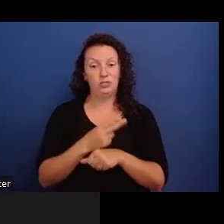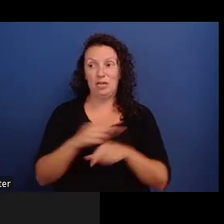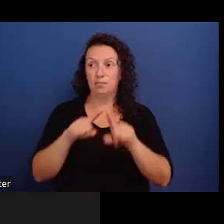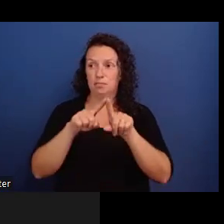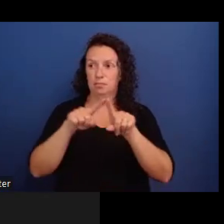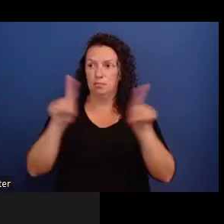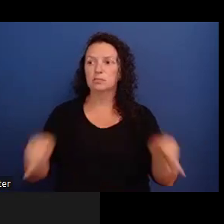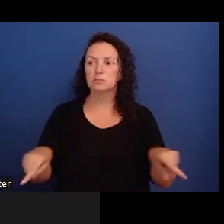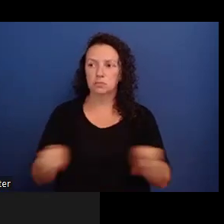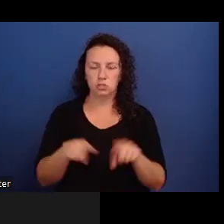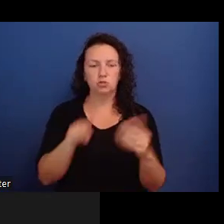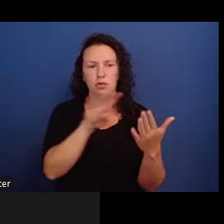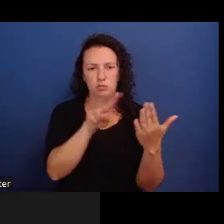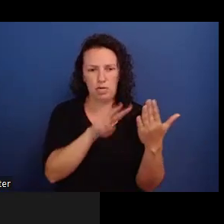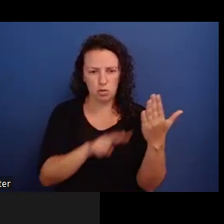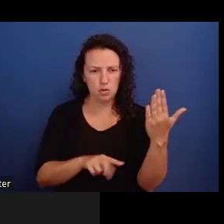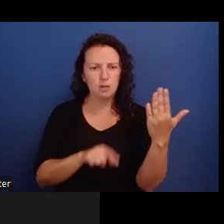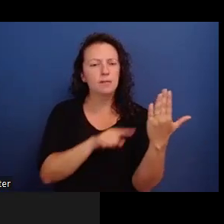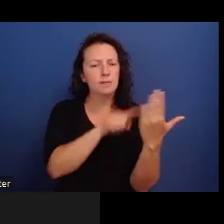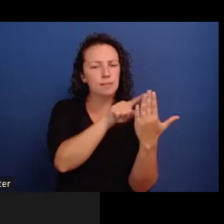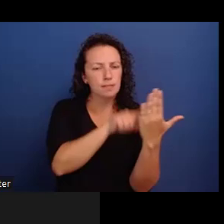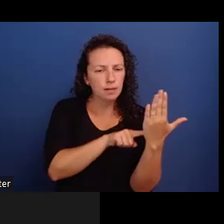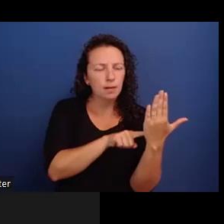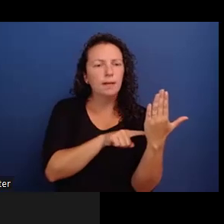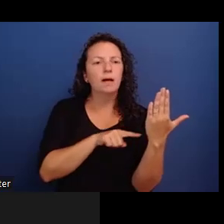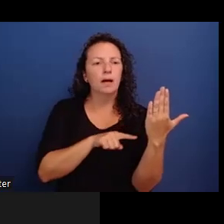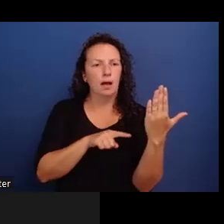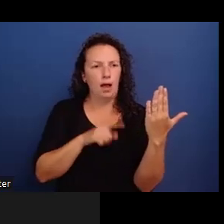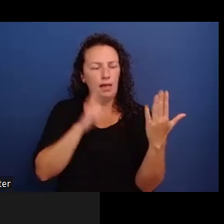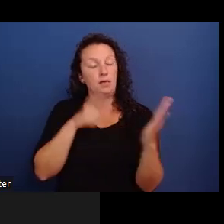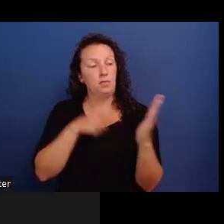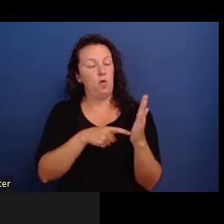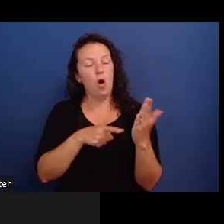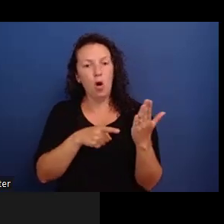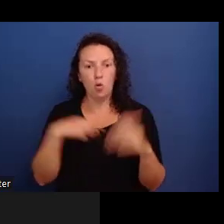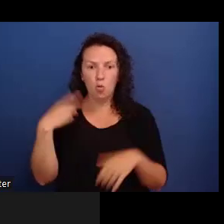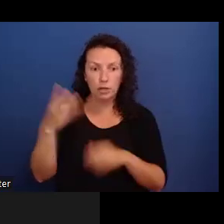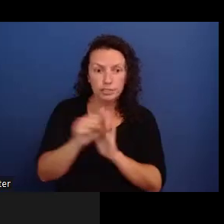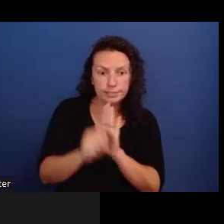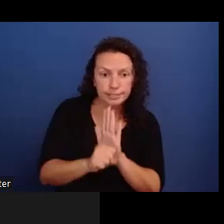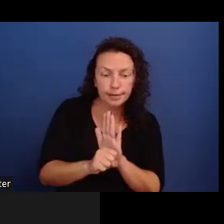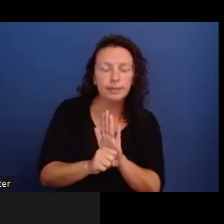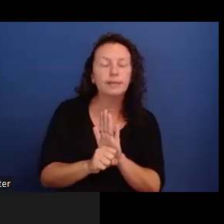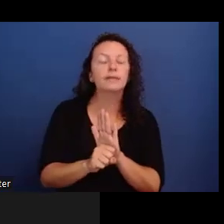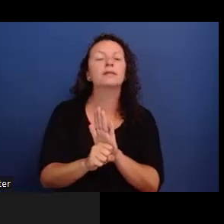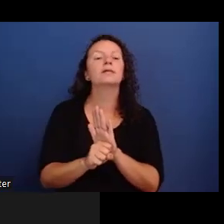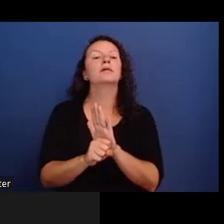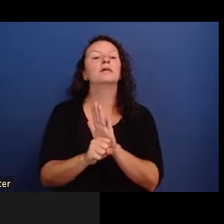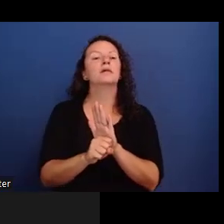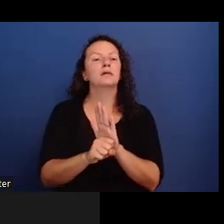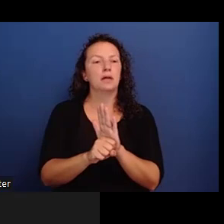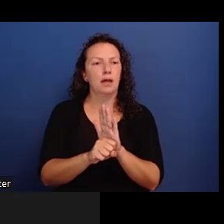but I was able to identify like Washington State and to look at